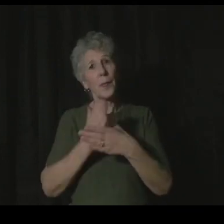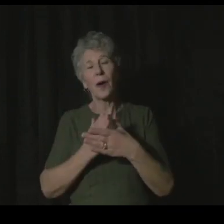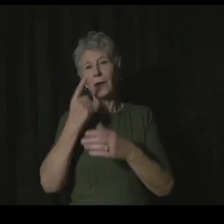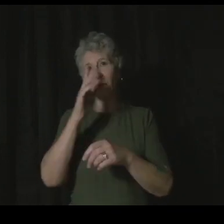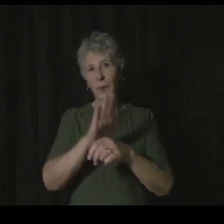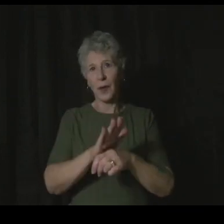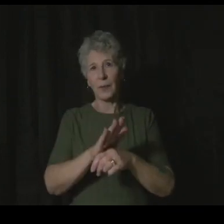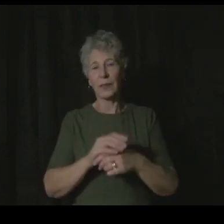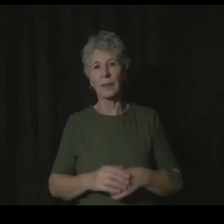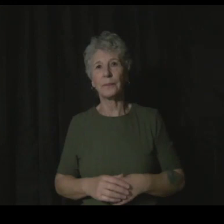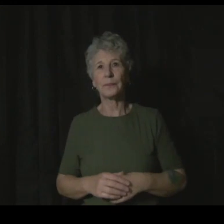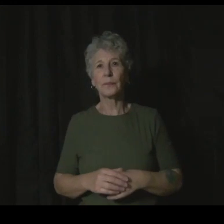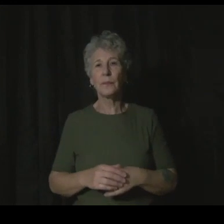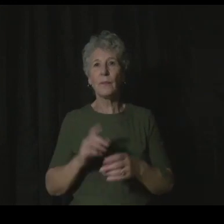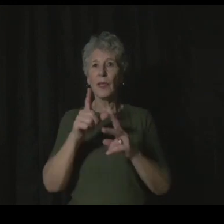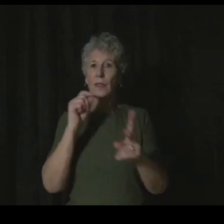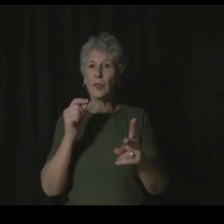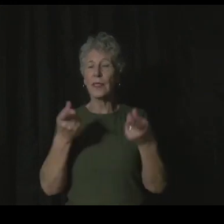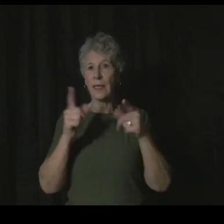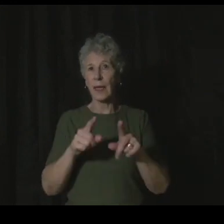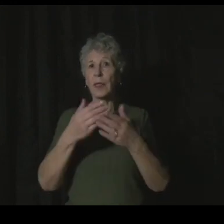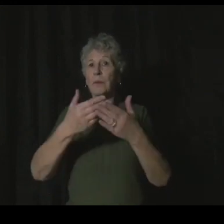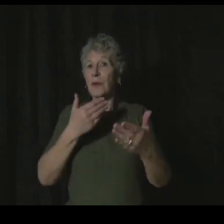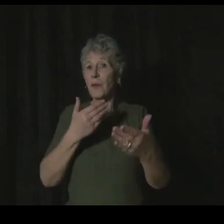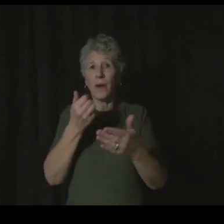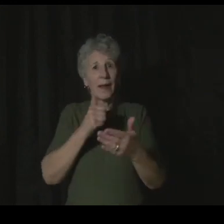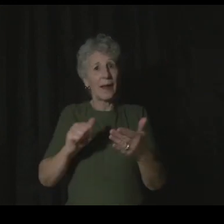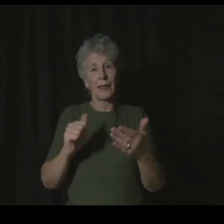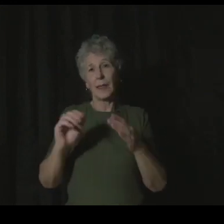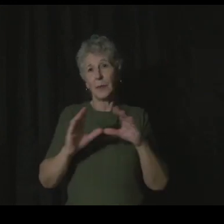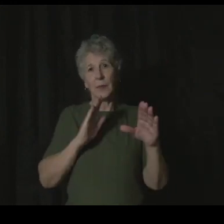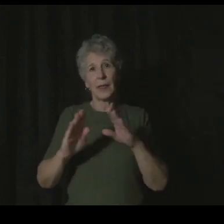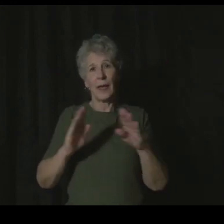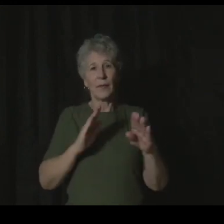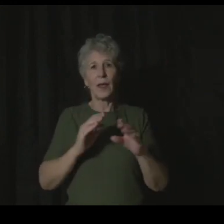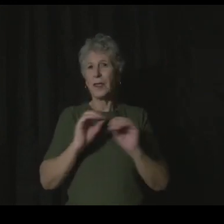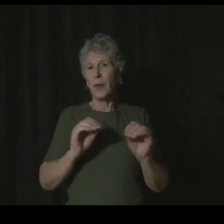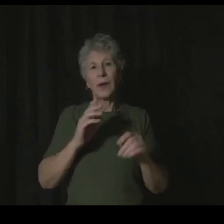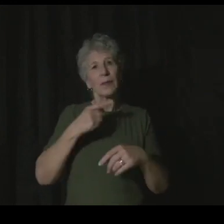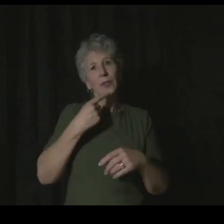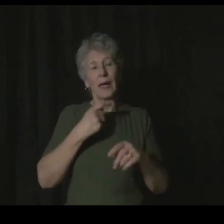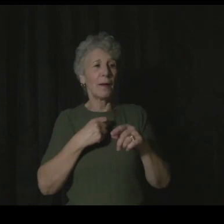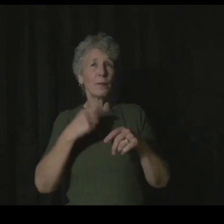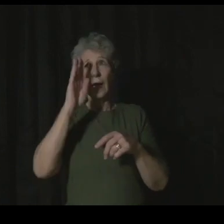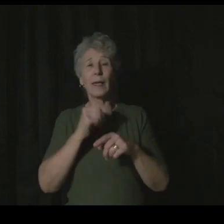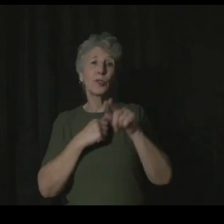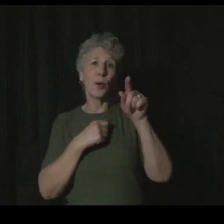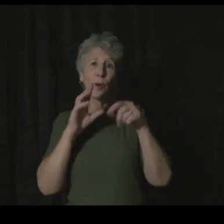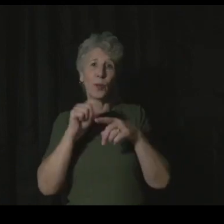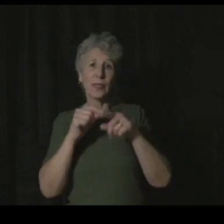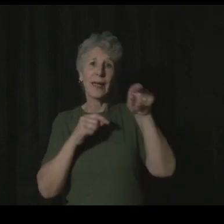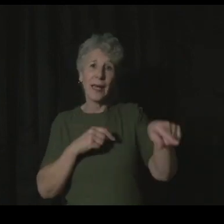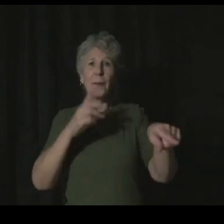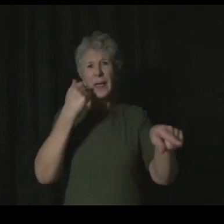text is that the choice occurred before there was even any behavior. No one could say that, well, God chose Jacob because he